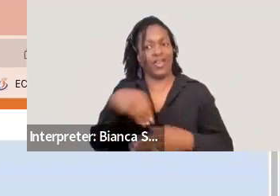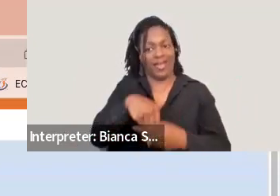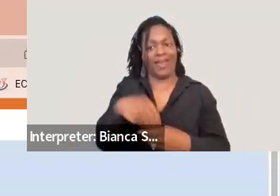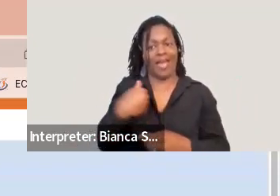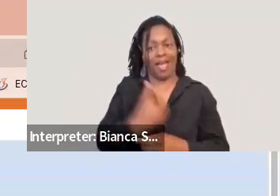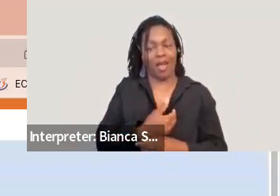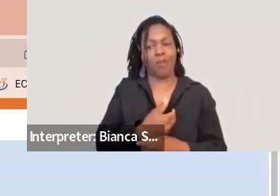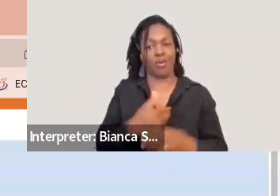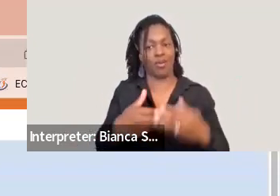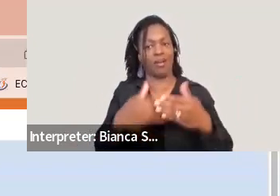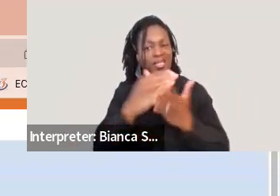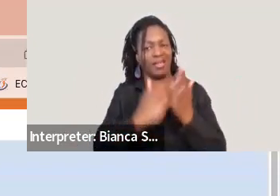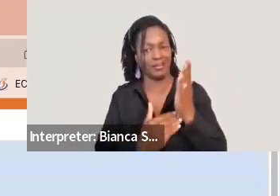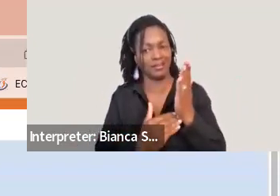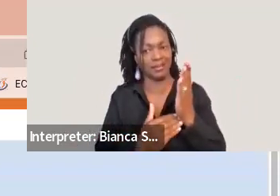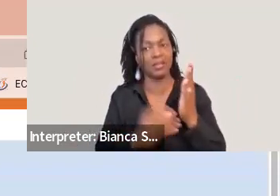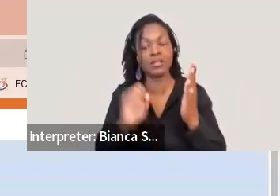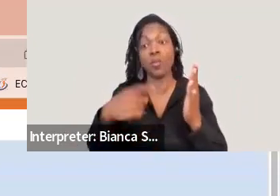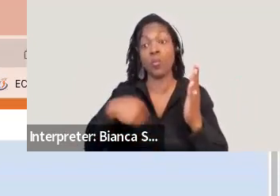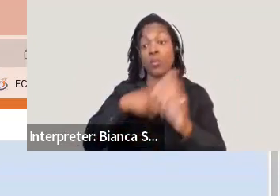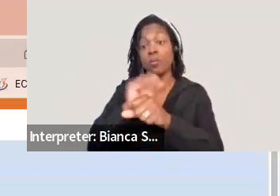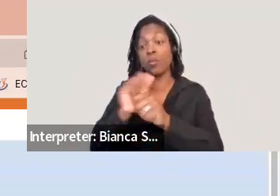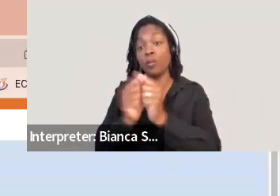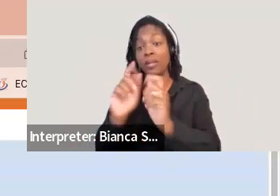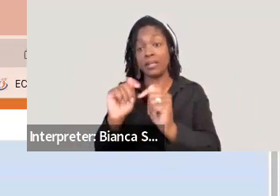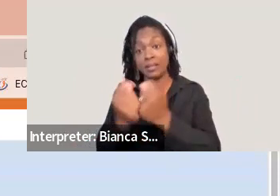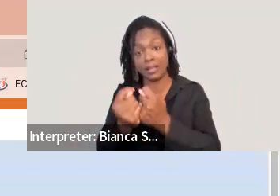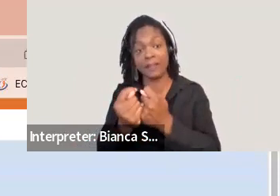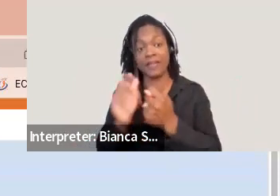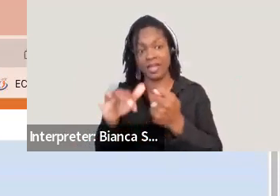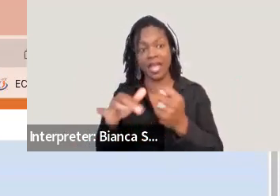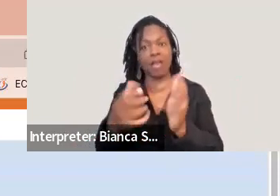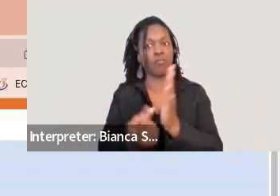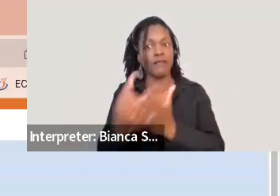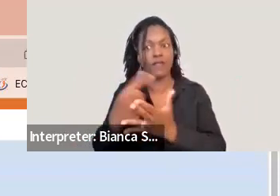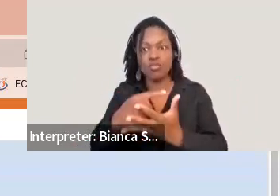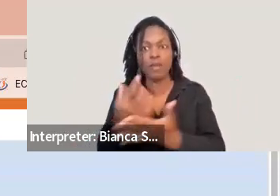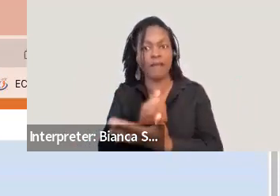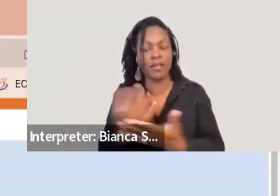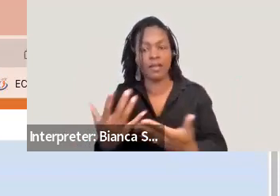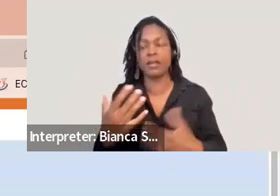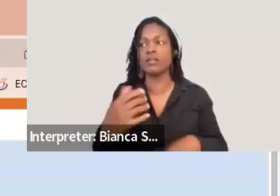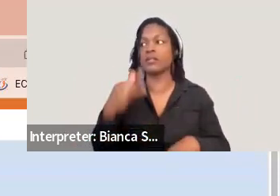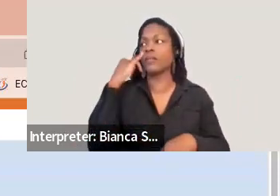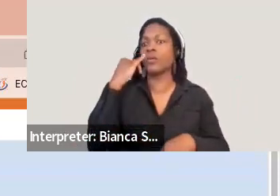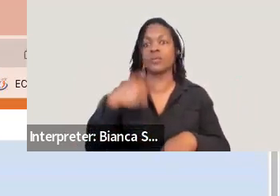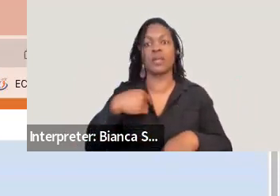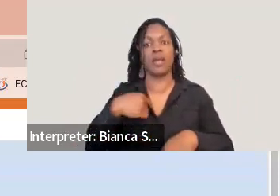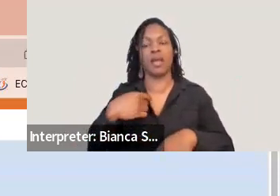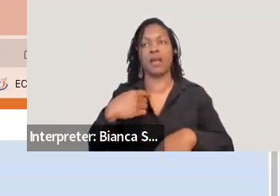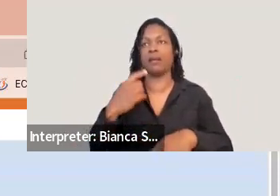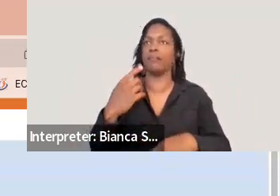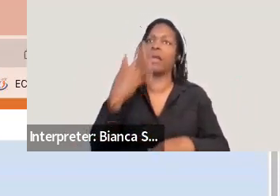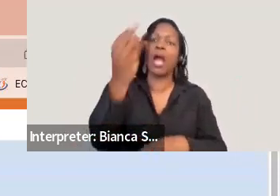have a team that goes through this information, So if I'm out at an event and I meet